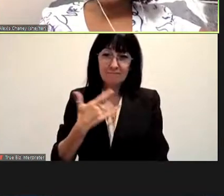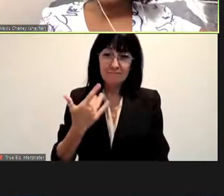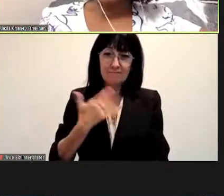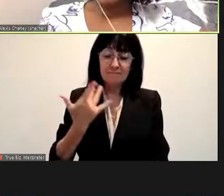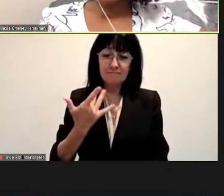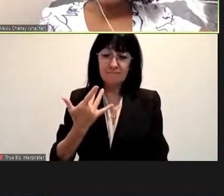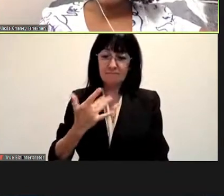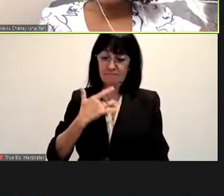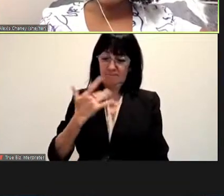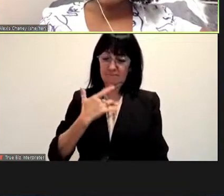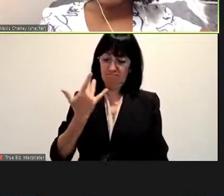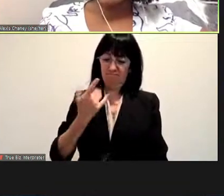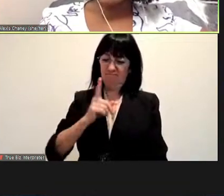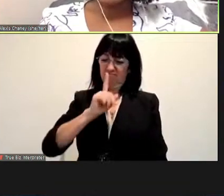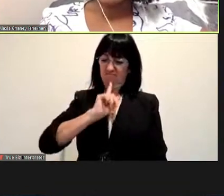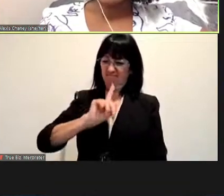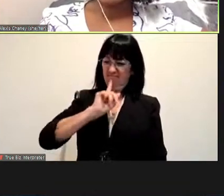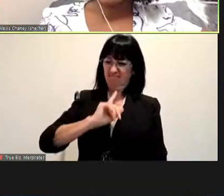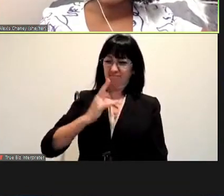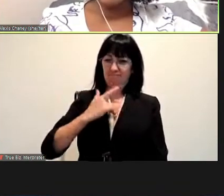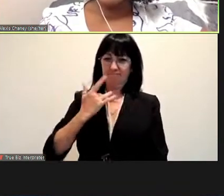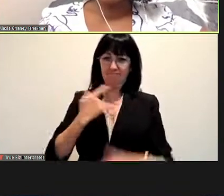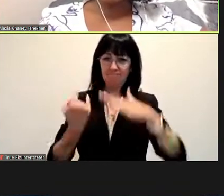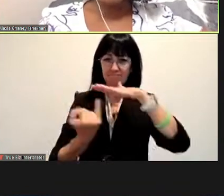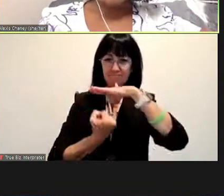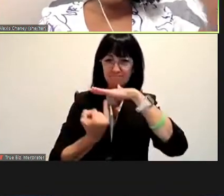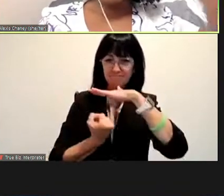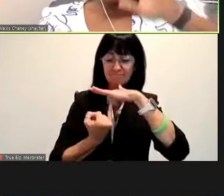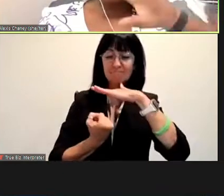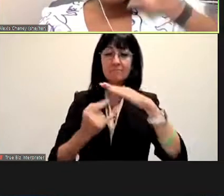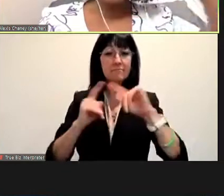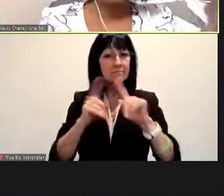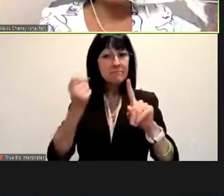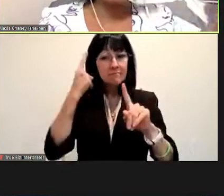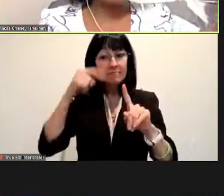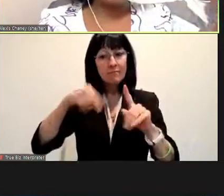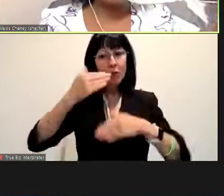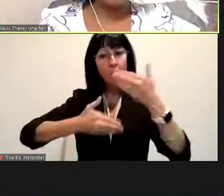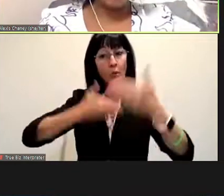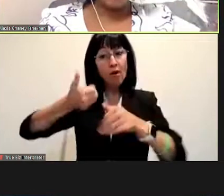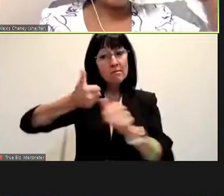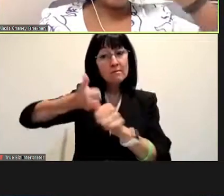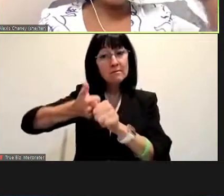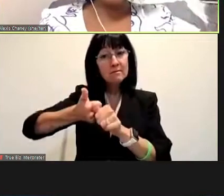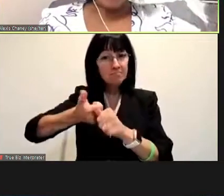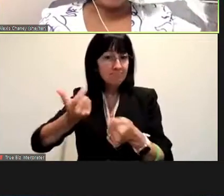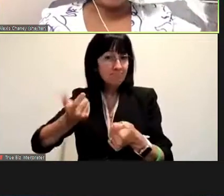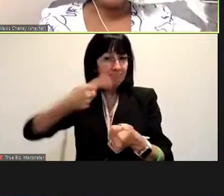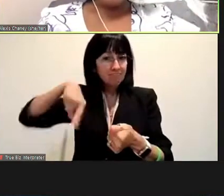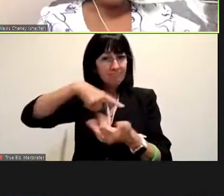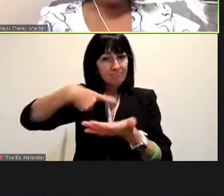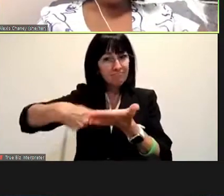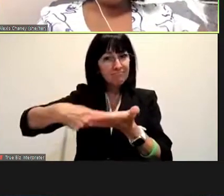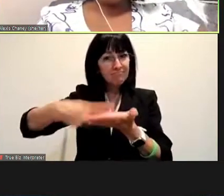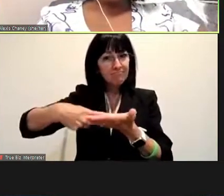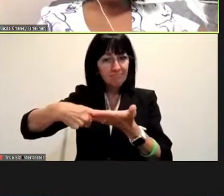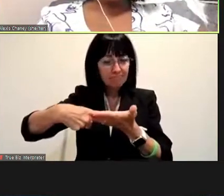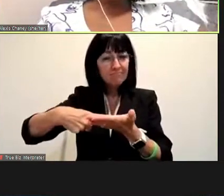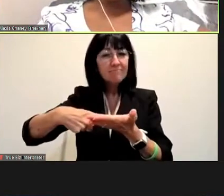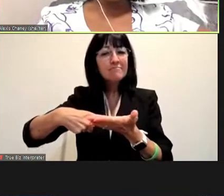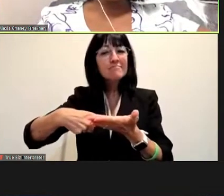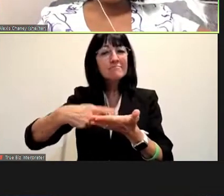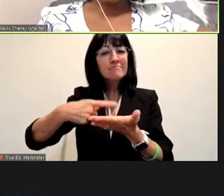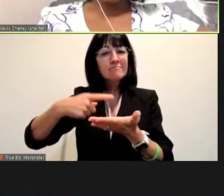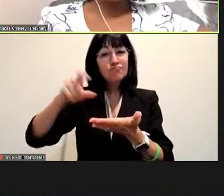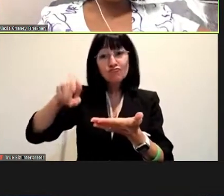how collaborative this process is. I have a whole other set of feelings on that lie. But